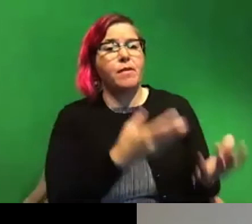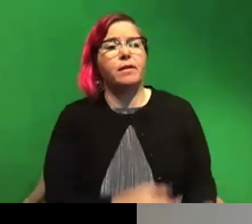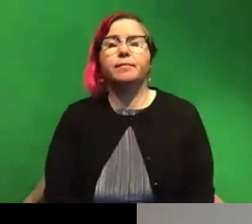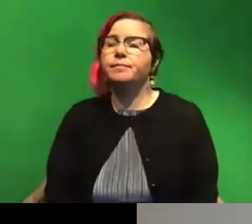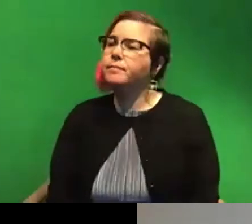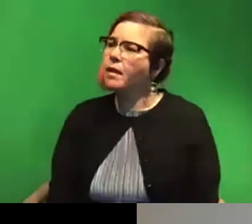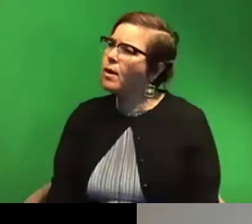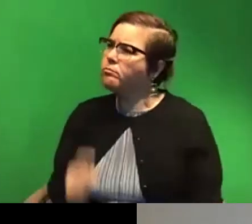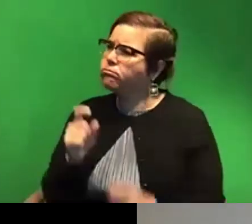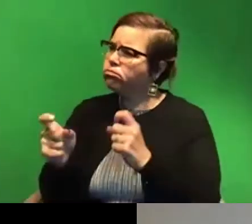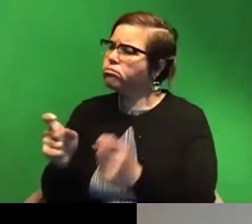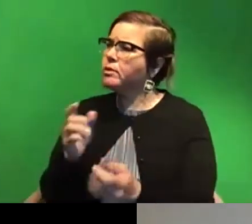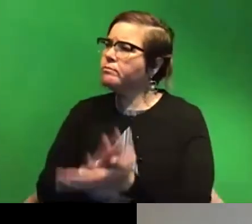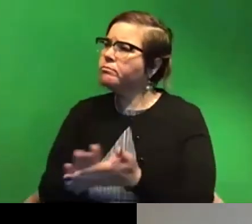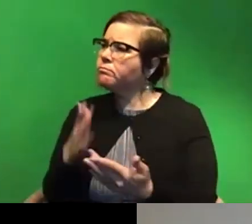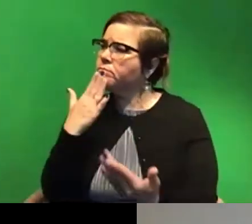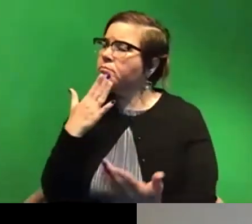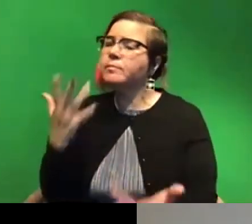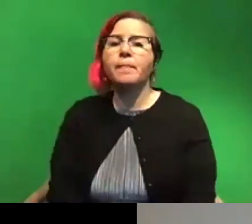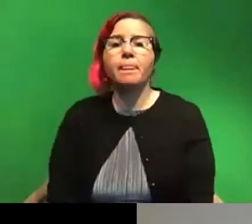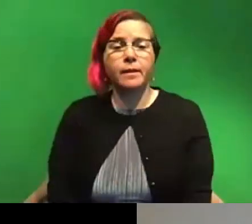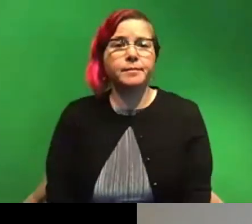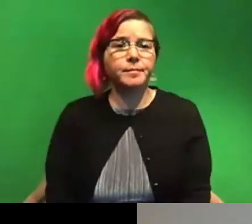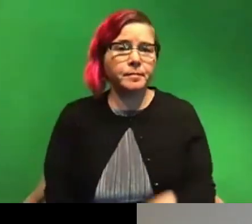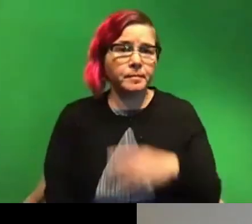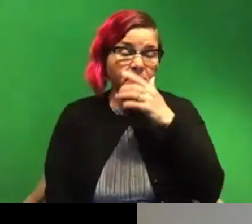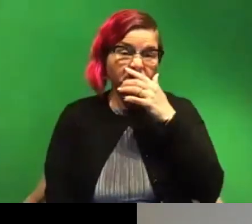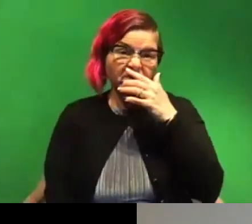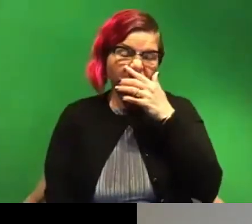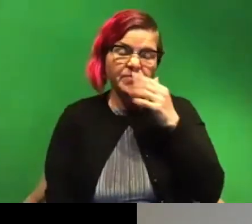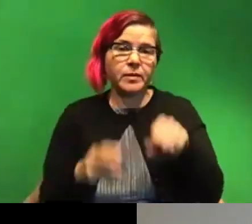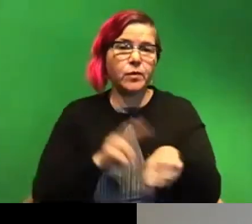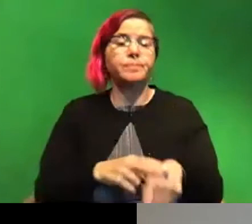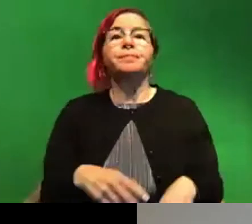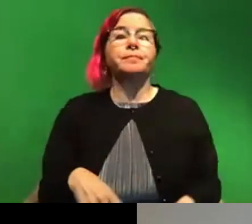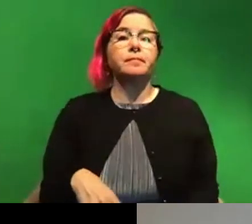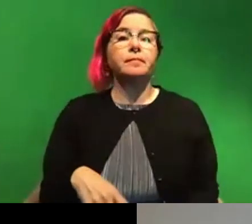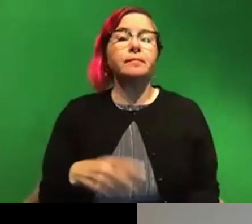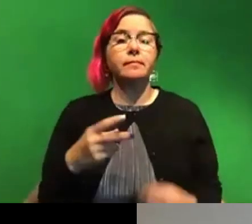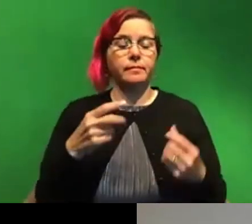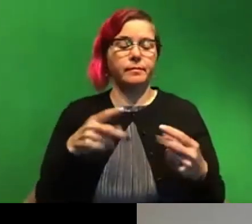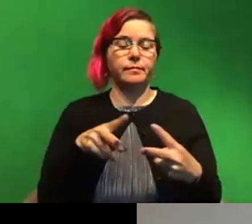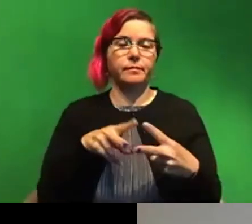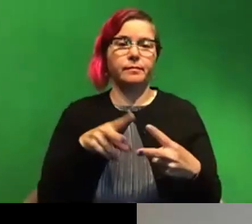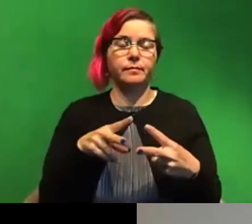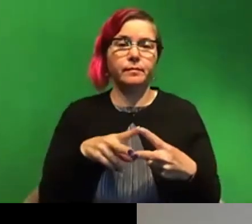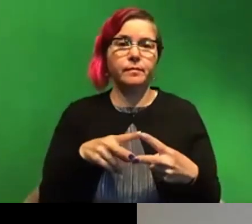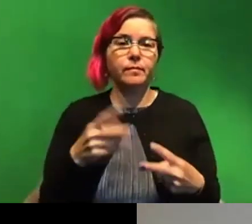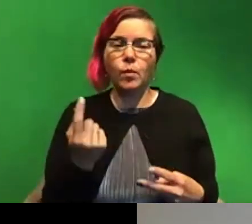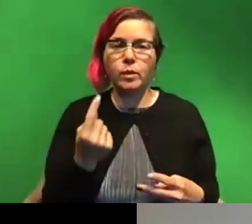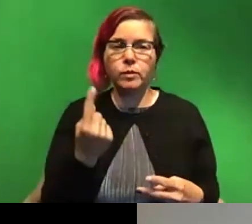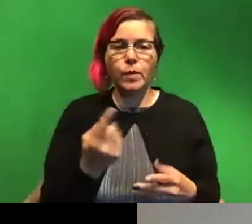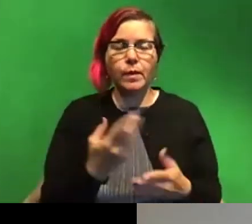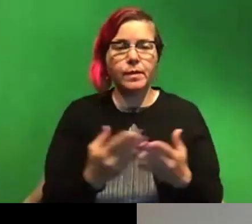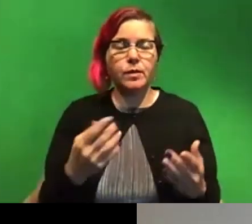generous. Thank you so much. That's really of course. The last two questions that we ask everybody are: one, what is one thing that